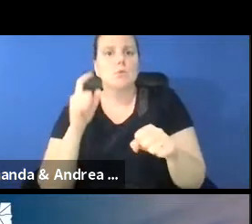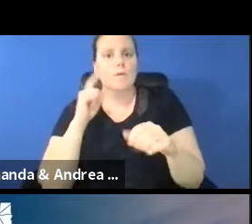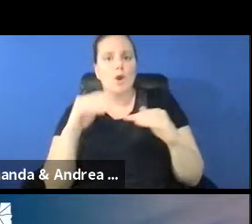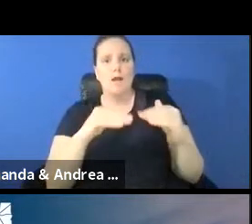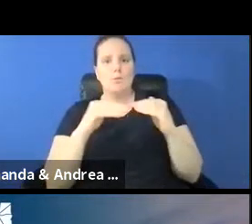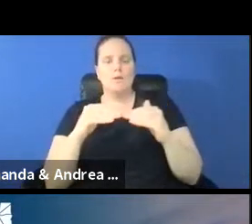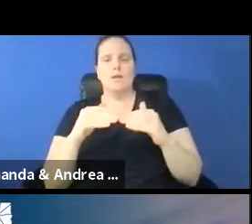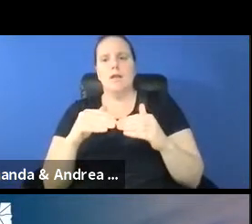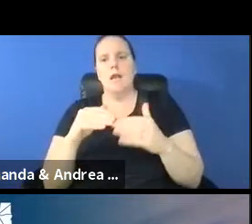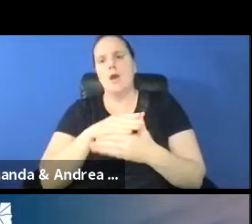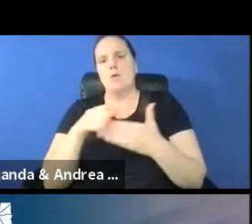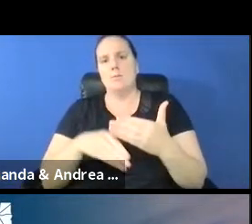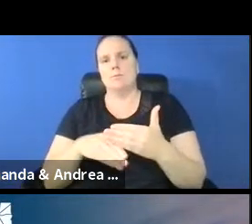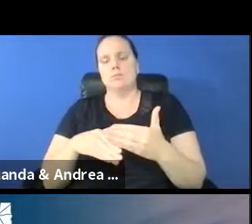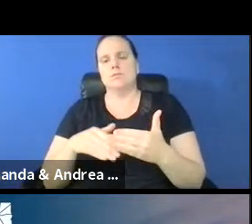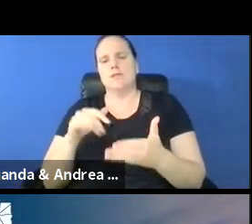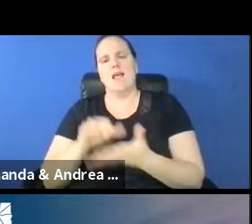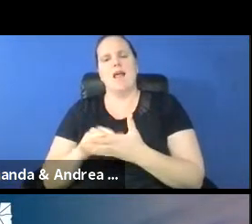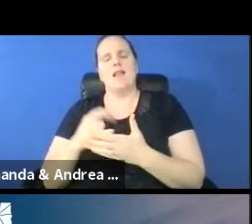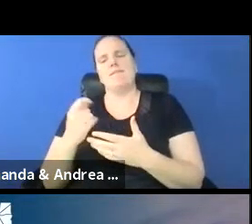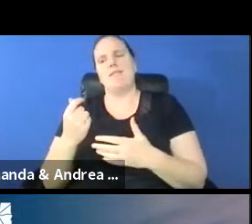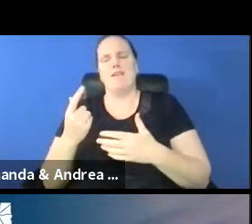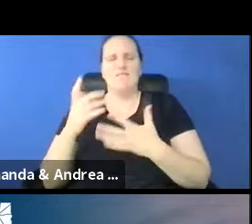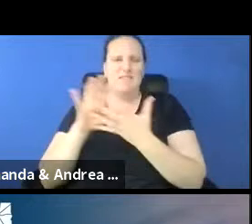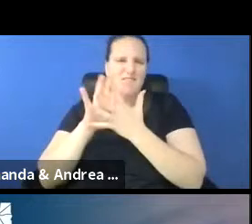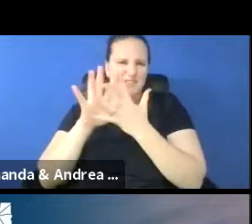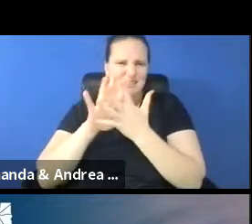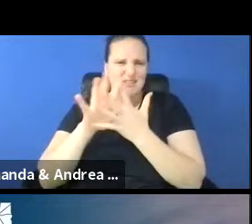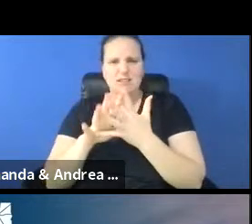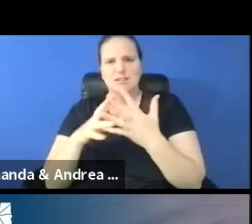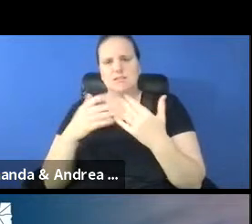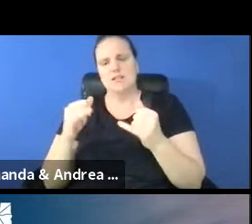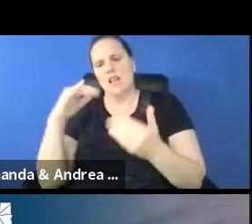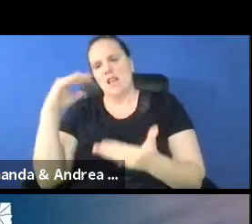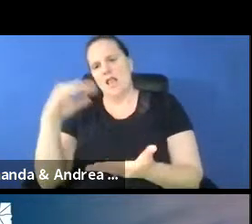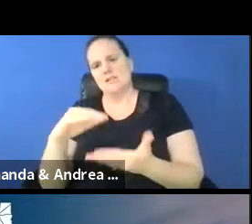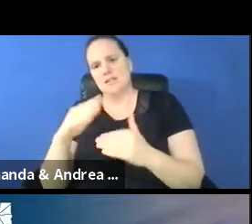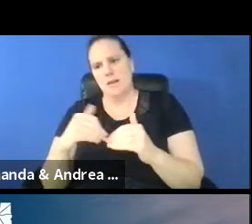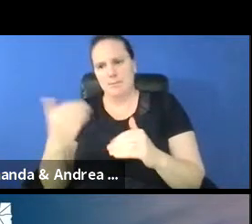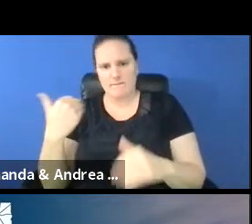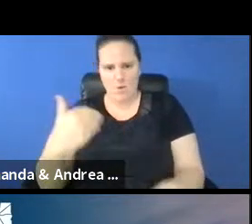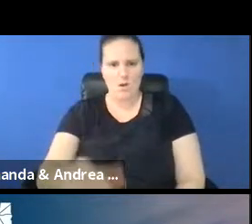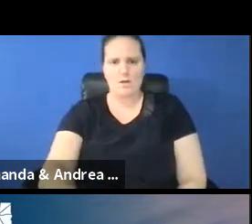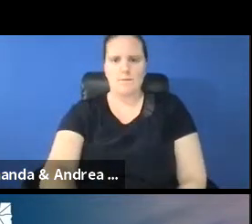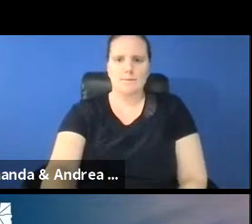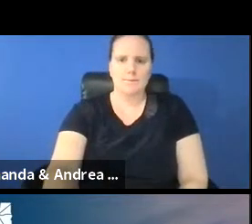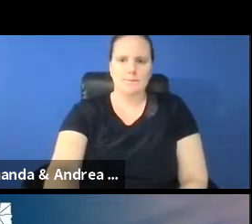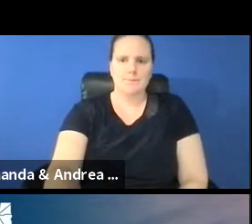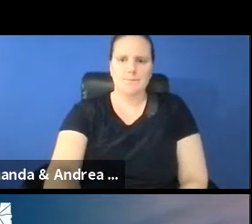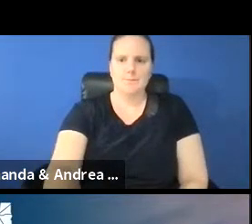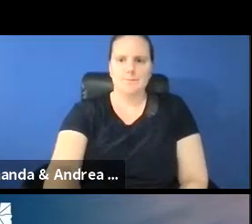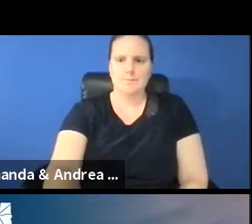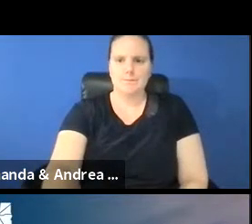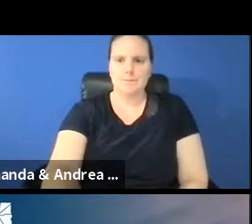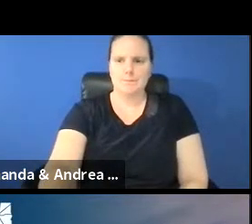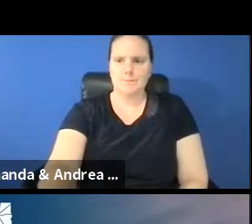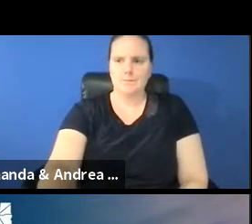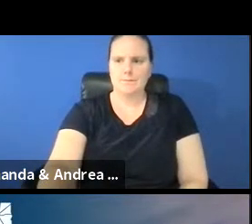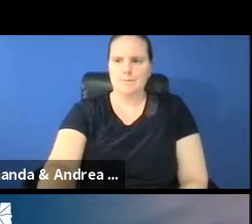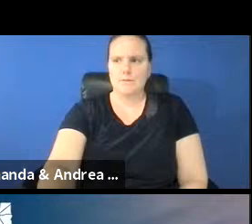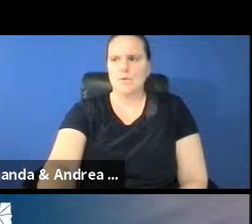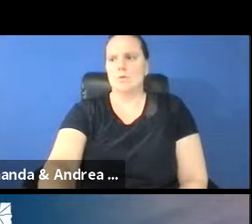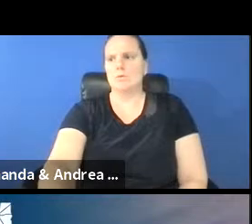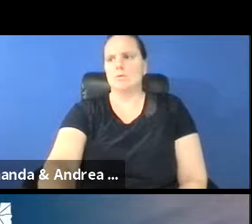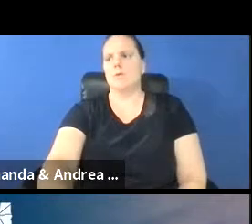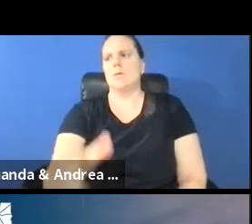If it was kind of fuzzy, maybe it still is fuzzy, hopefully less fuzzy than it was before, but just to better inform this group of